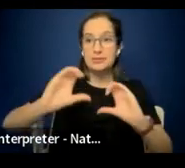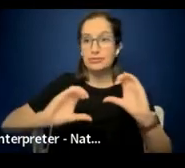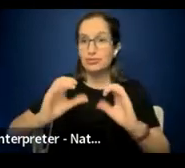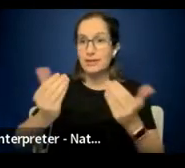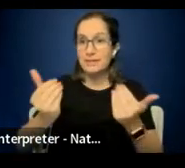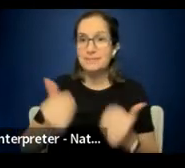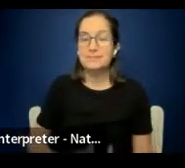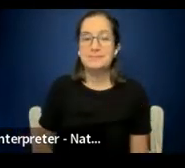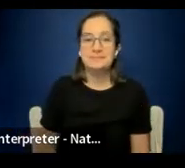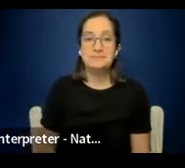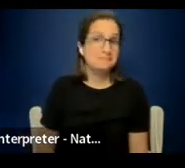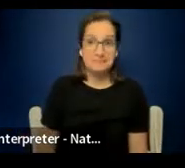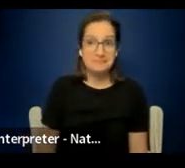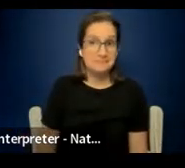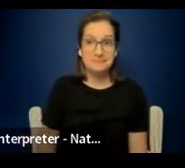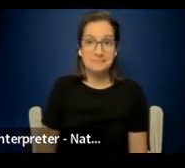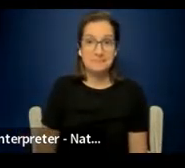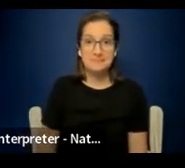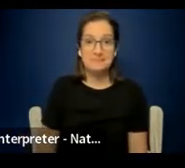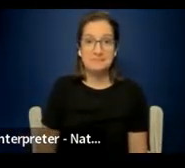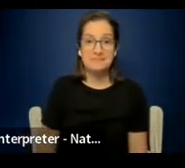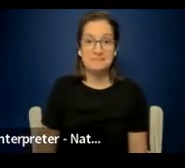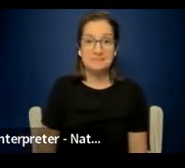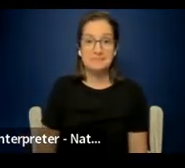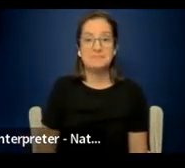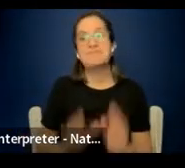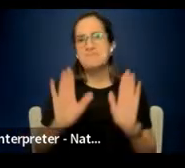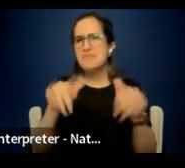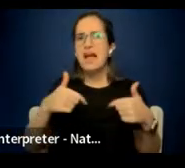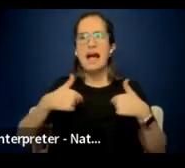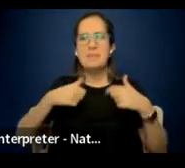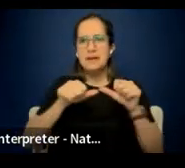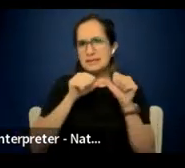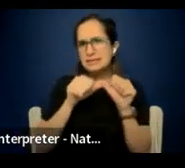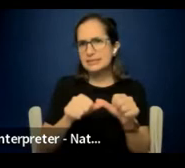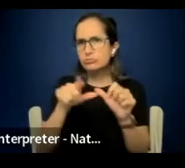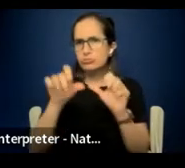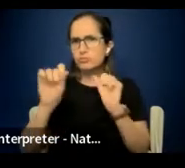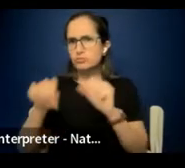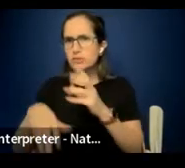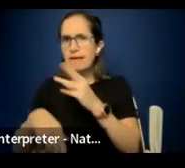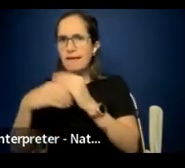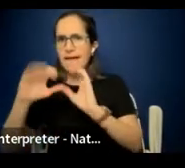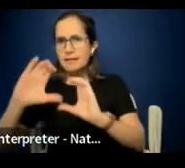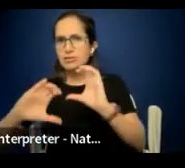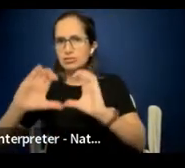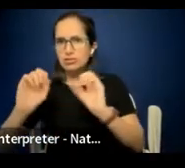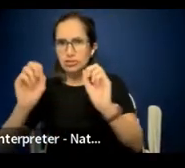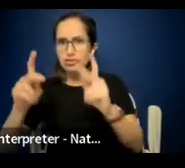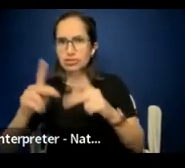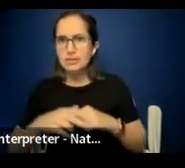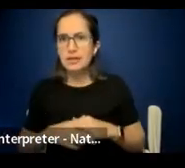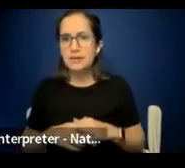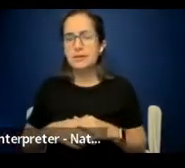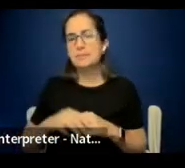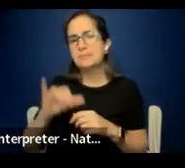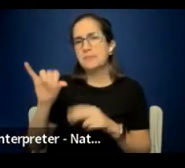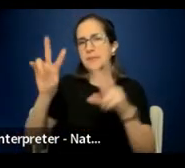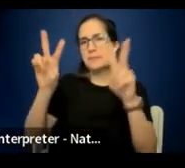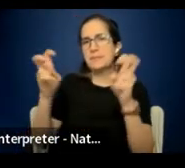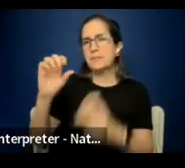All right, I'm going to keep moving, but you can still put it in the chat under sort of, you know, and tag it as kind of onboarding advice.